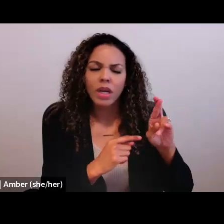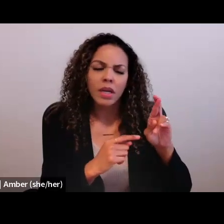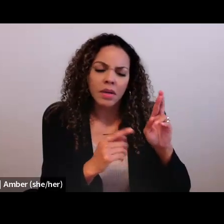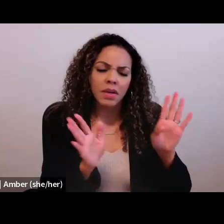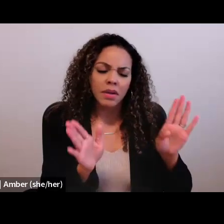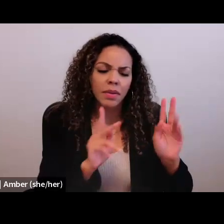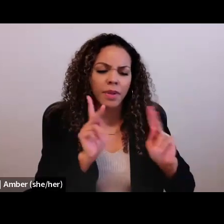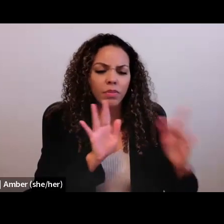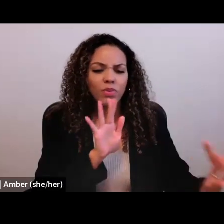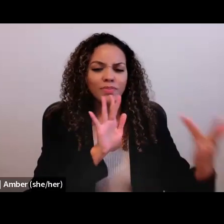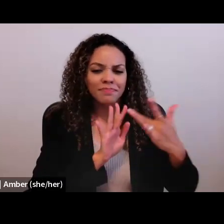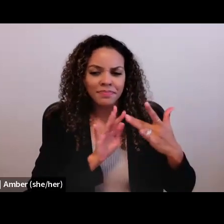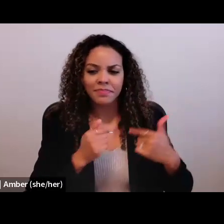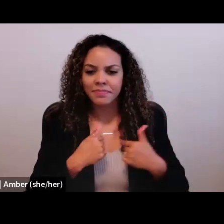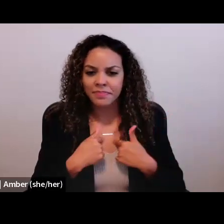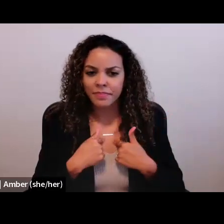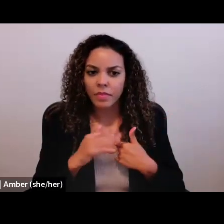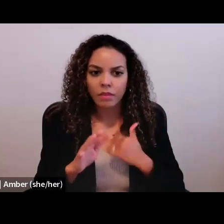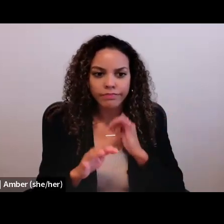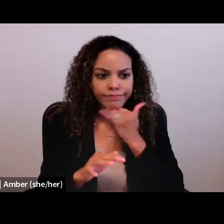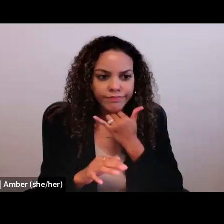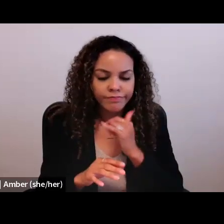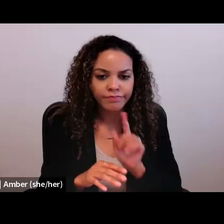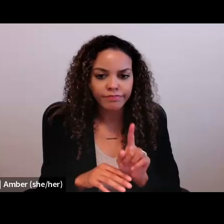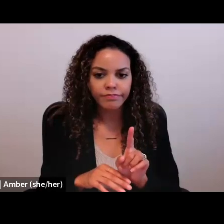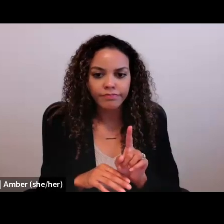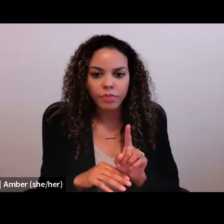people reach out to me and say, oops, what happened?